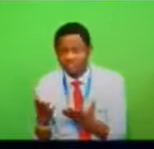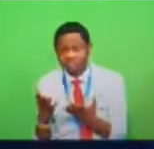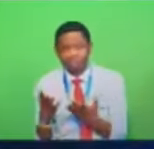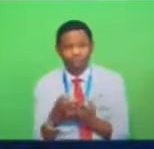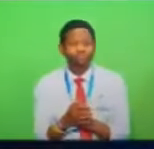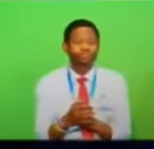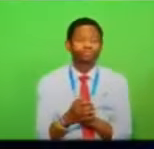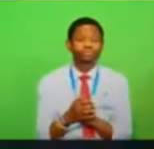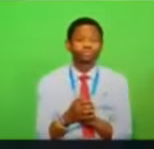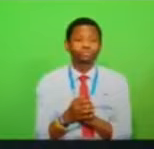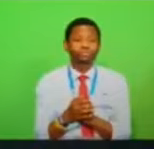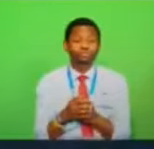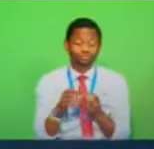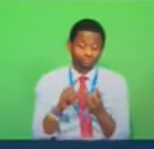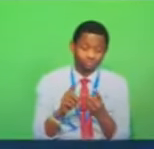then